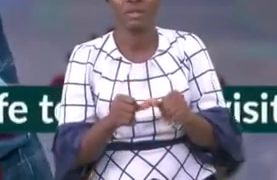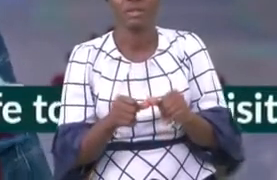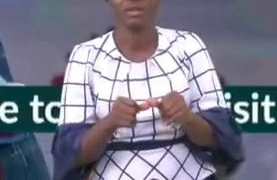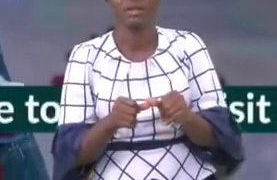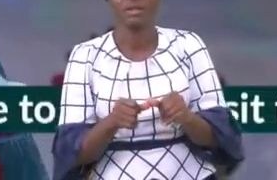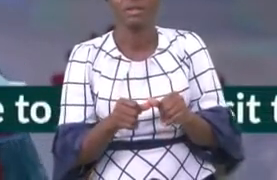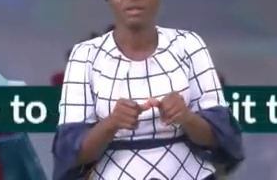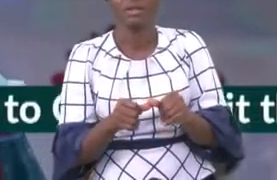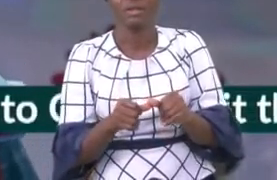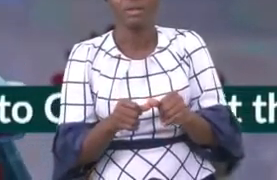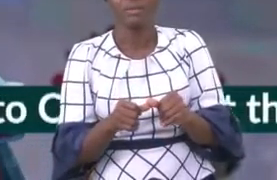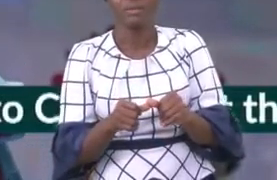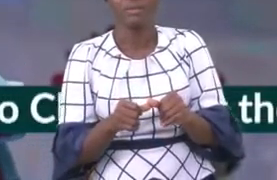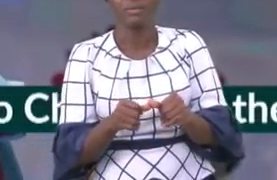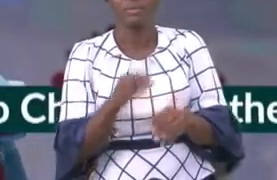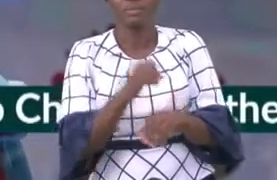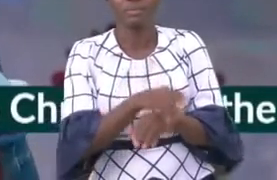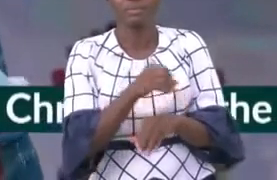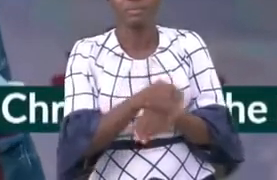by my left,